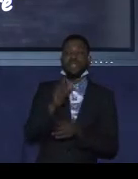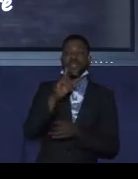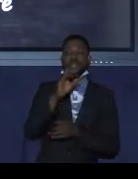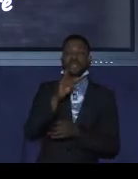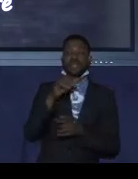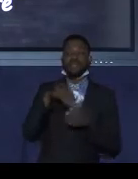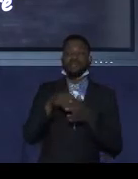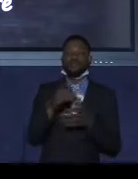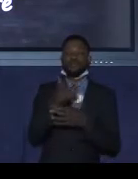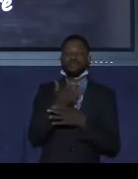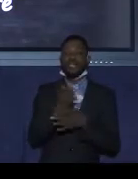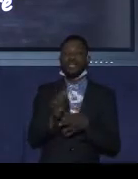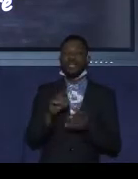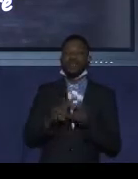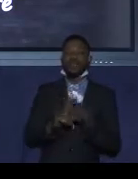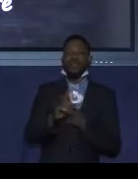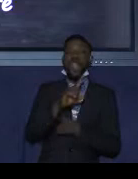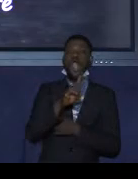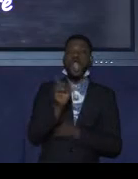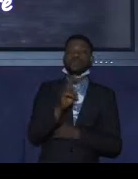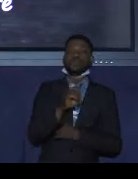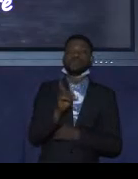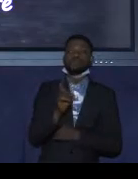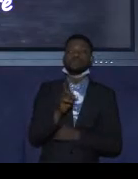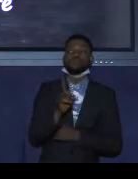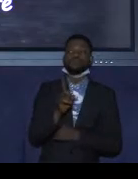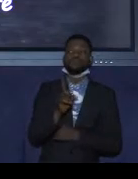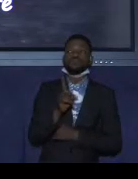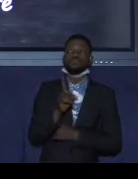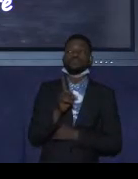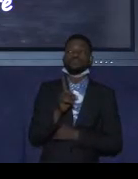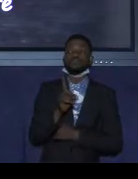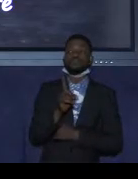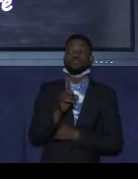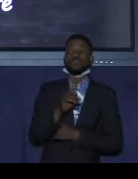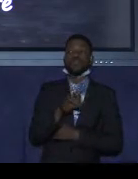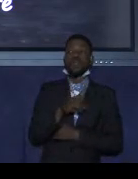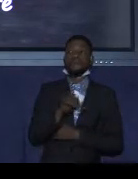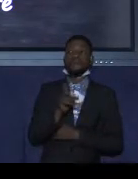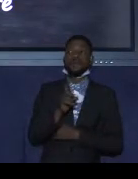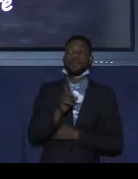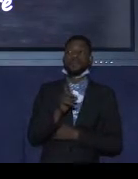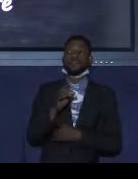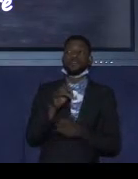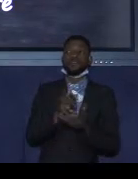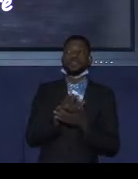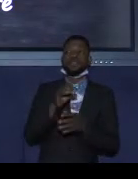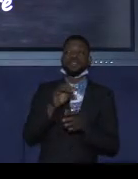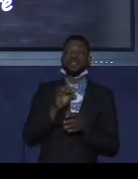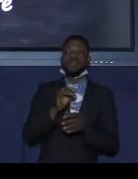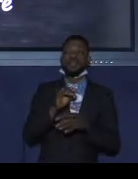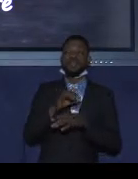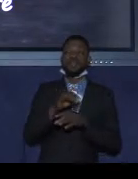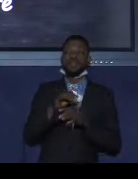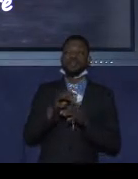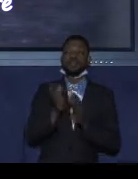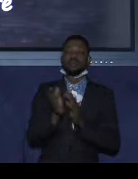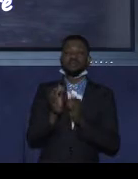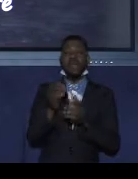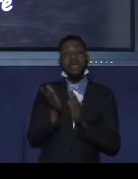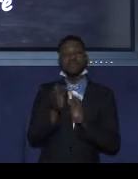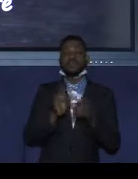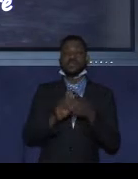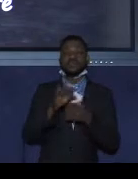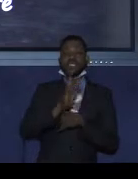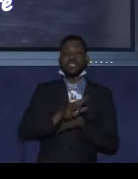100 parts, like that pack of juice, you want to divide it into that's among 100 children. That's like all the children in your